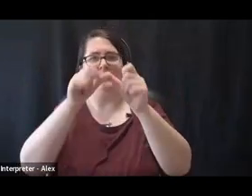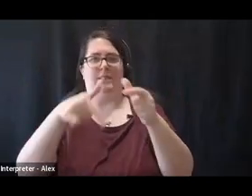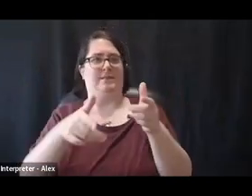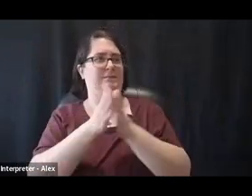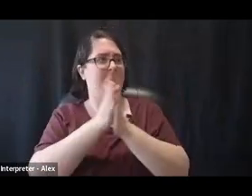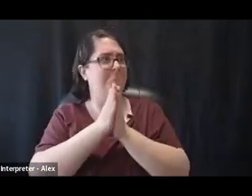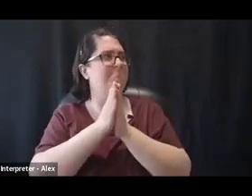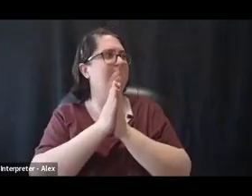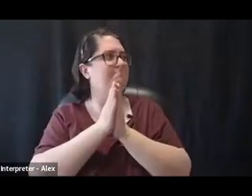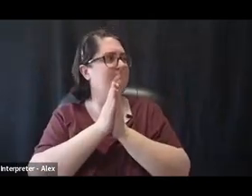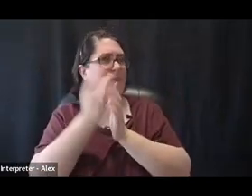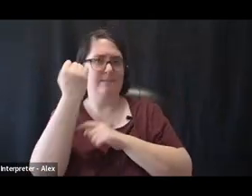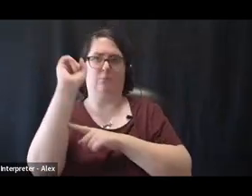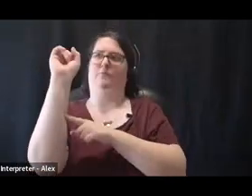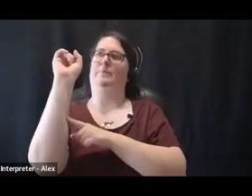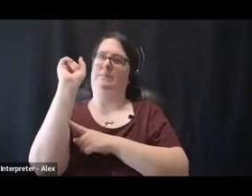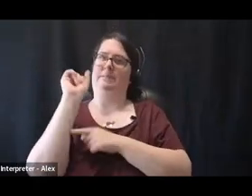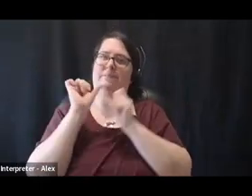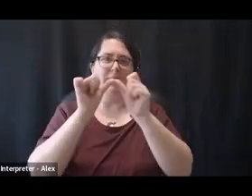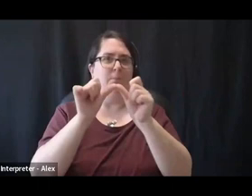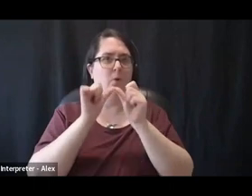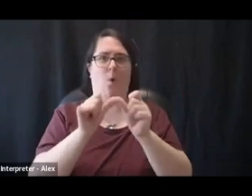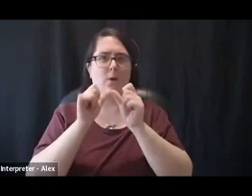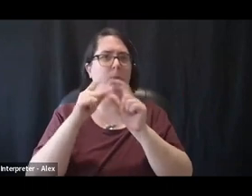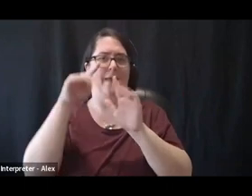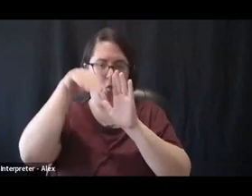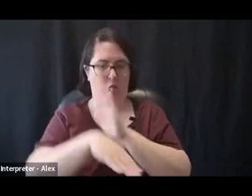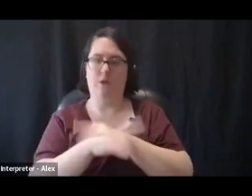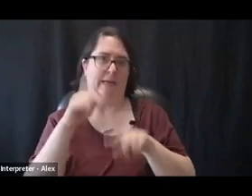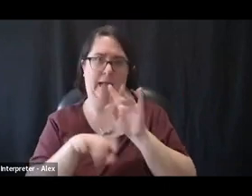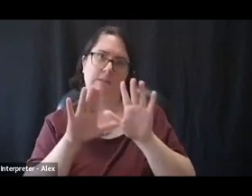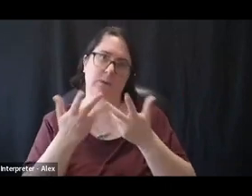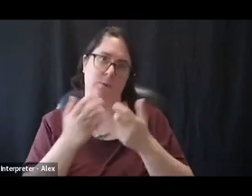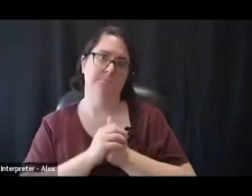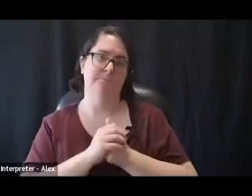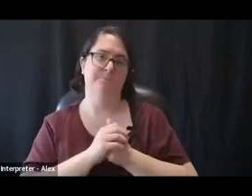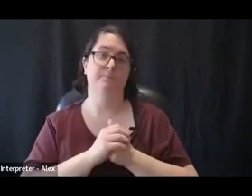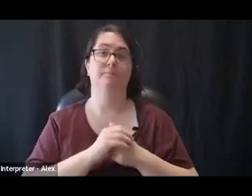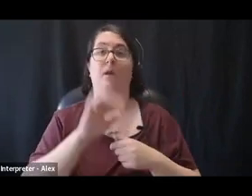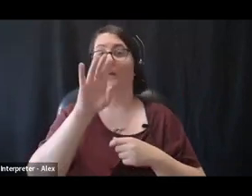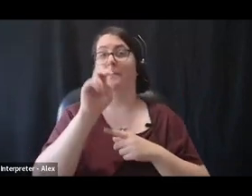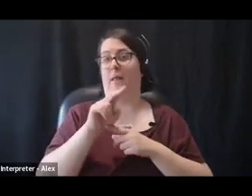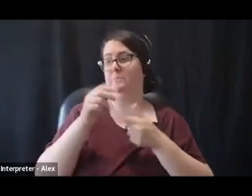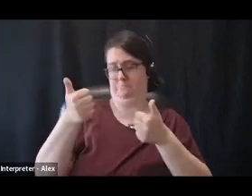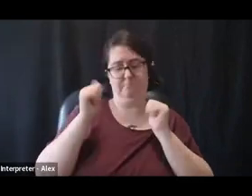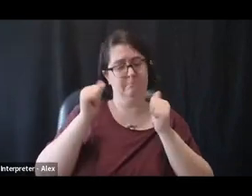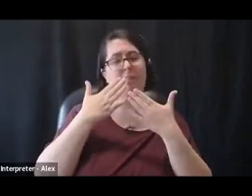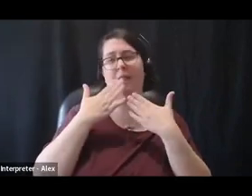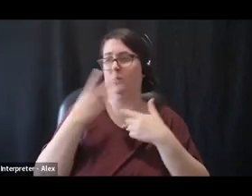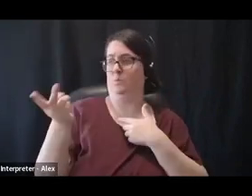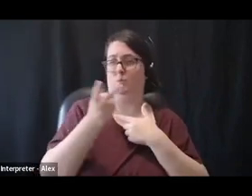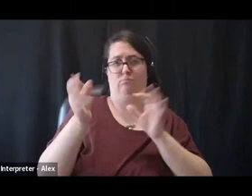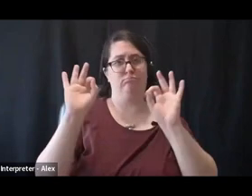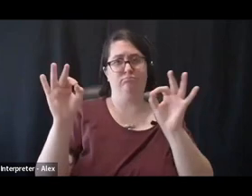to achieve and what it is we are achieving with that. Thank you. And, you know, you both